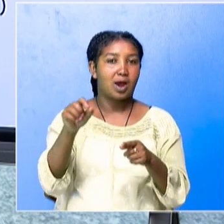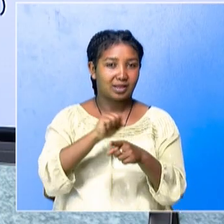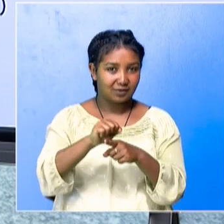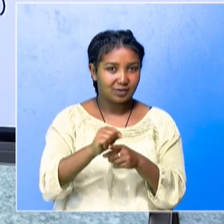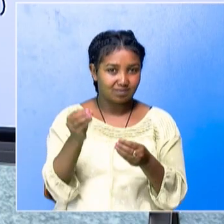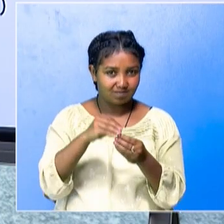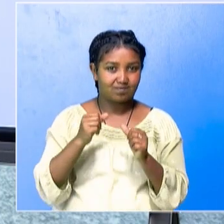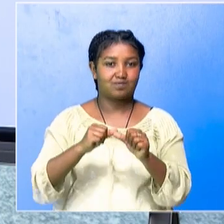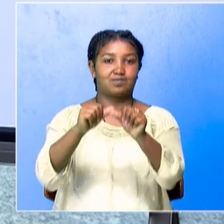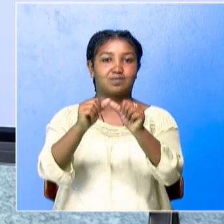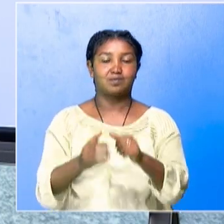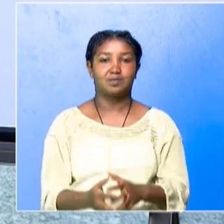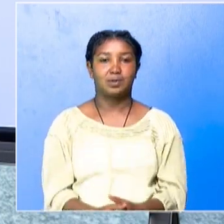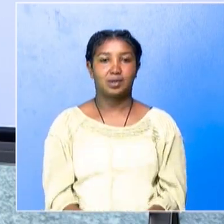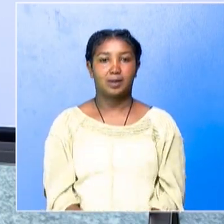activity.